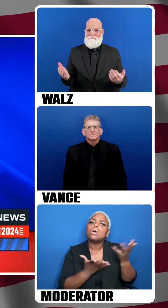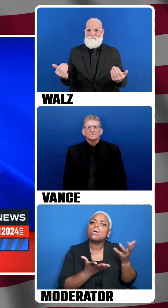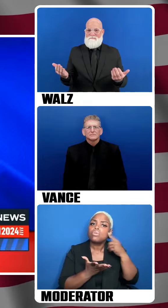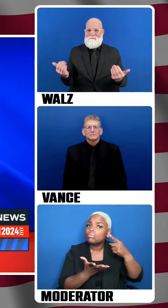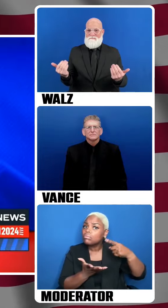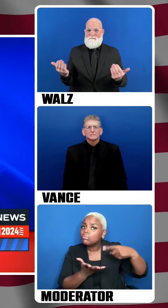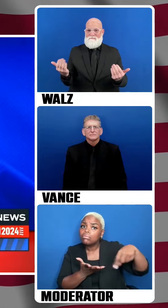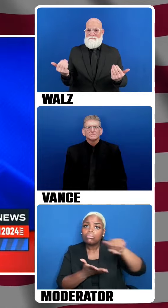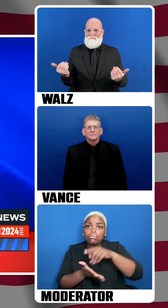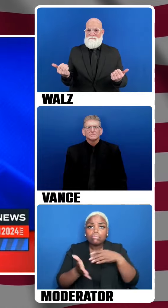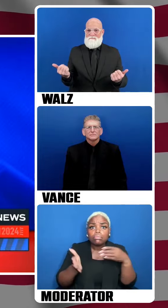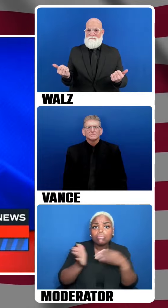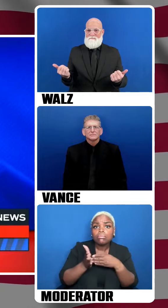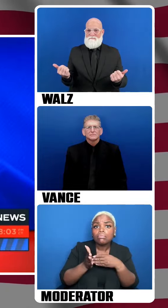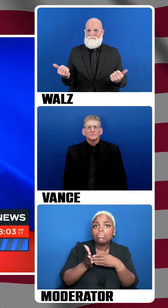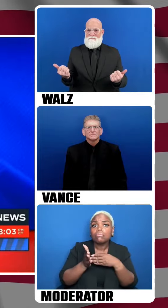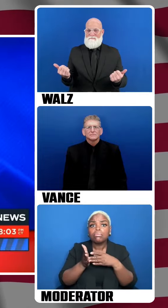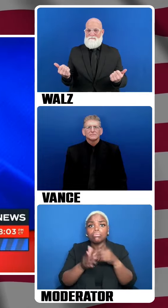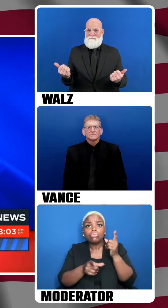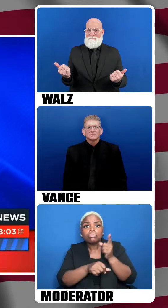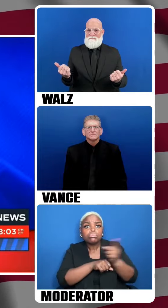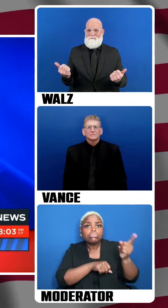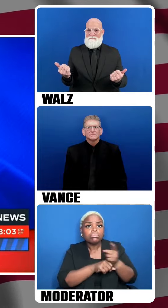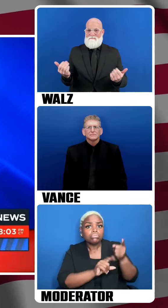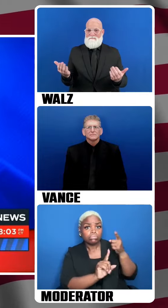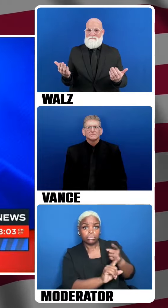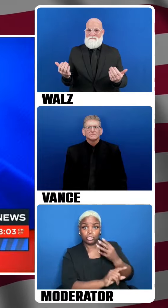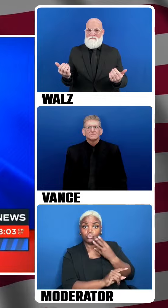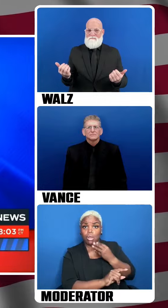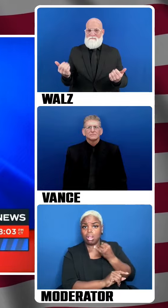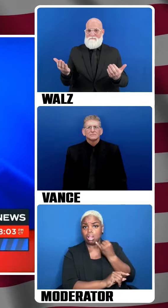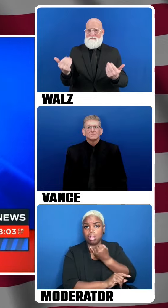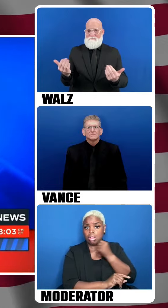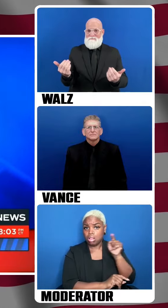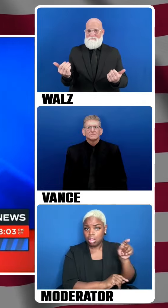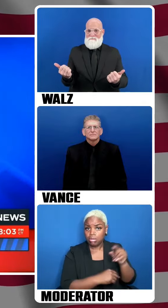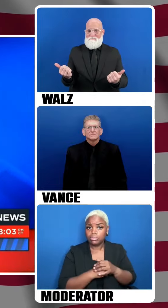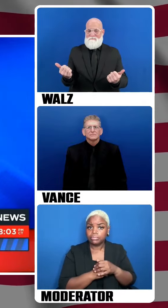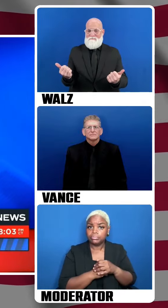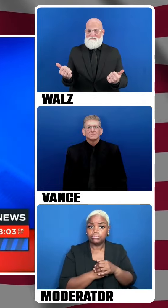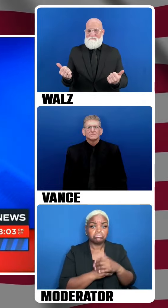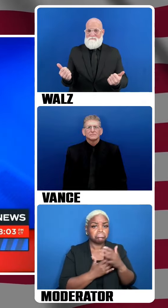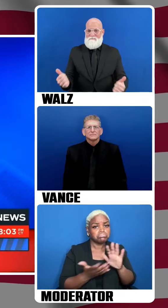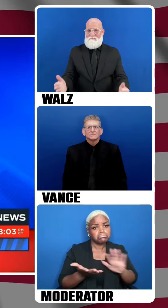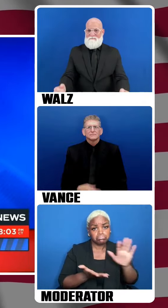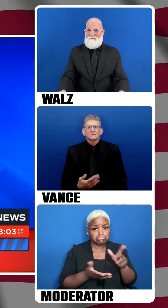terrorists massacred over 1,400 Israelis and took prisoners.